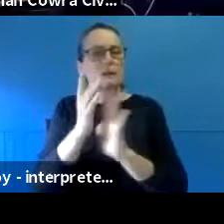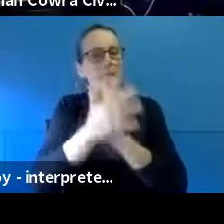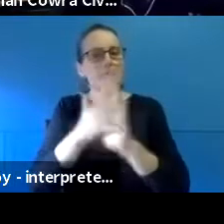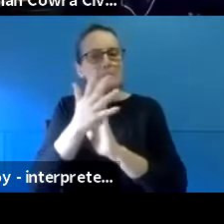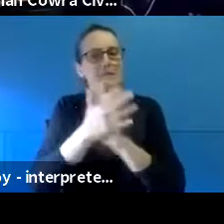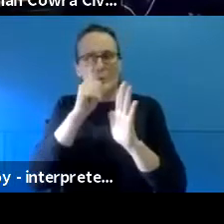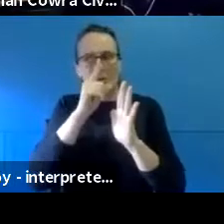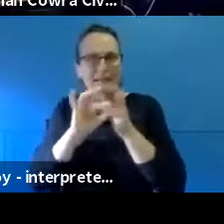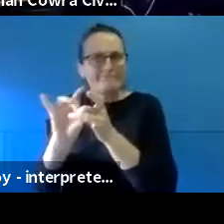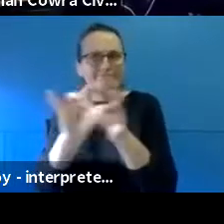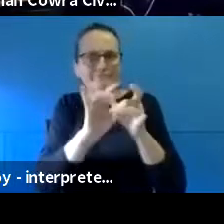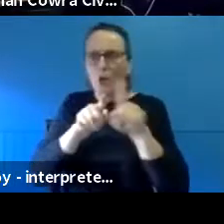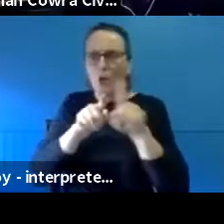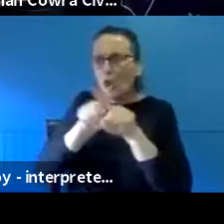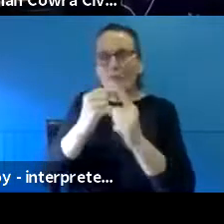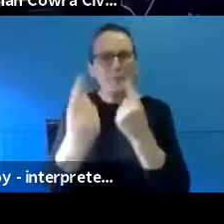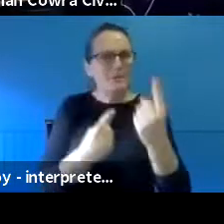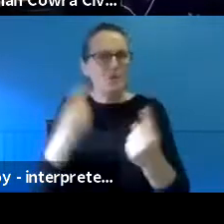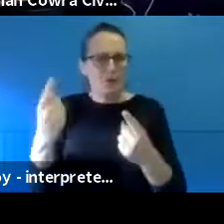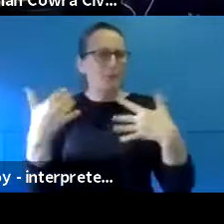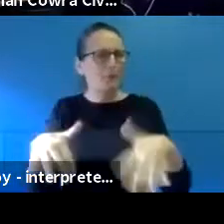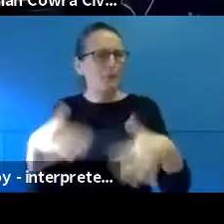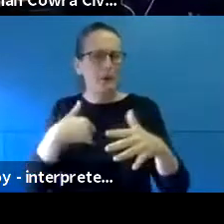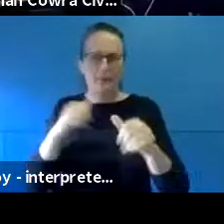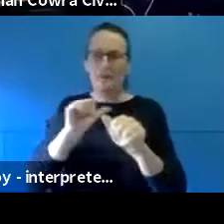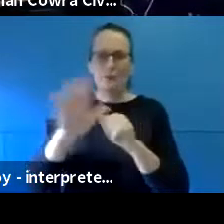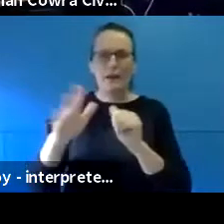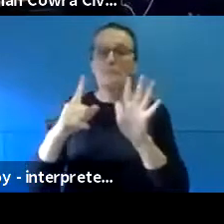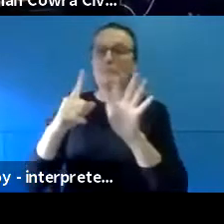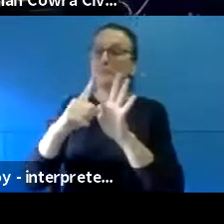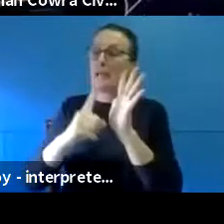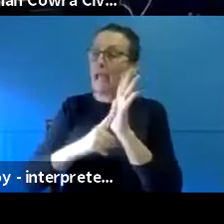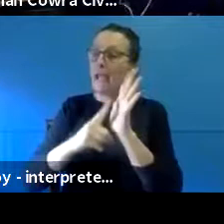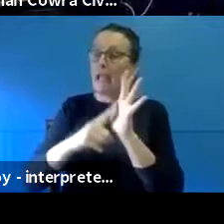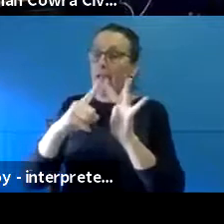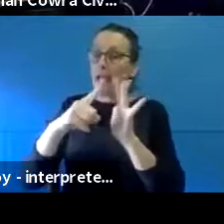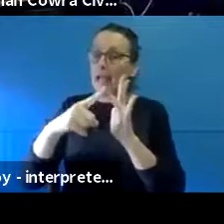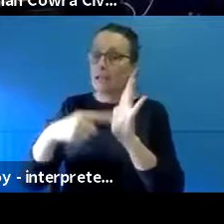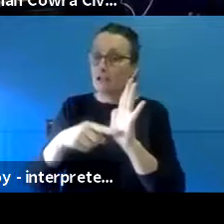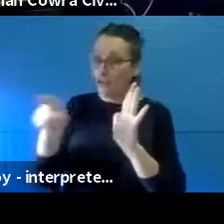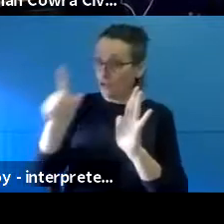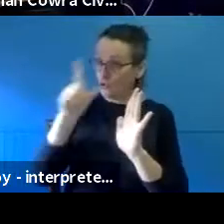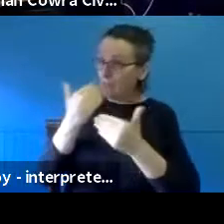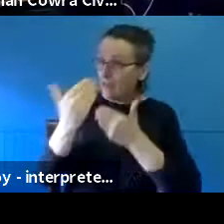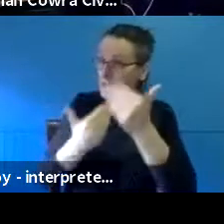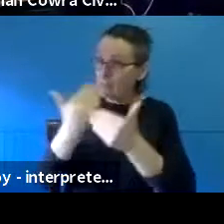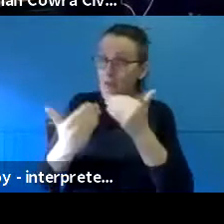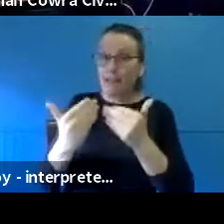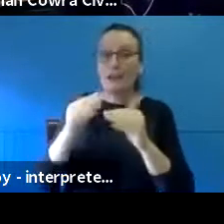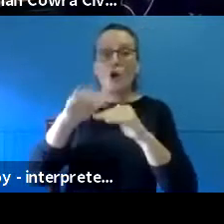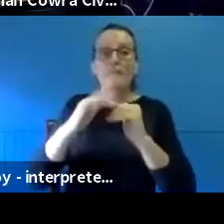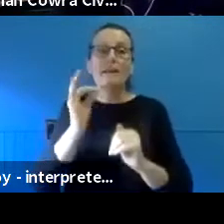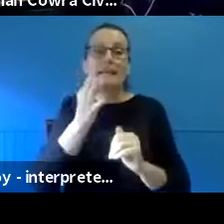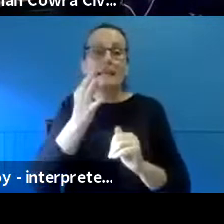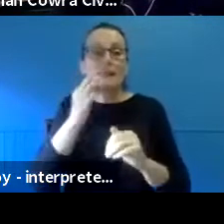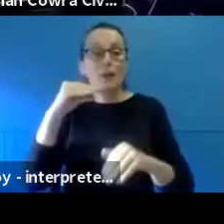networks in amazing ways. And I think, Elliot, you're well placed to share a little bit about how Little Lunch Online has